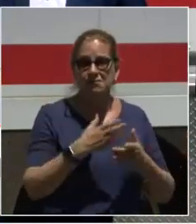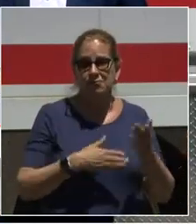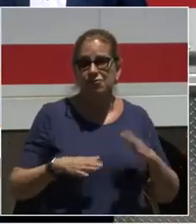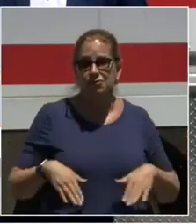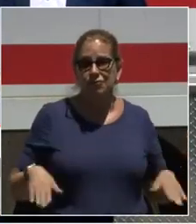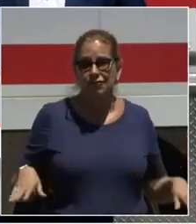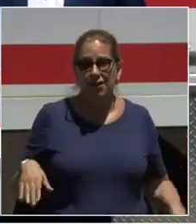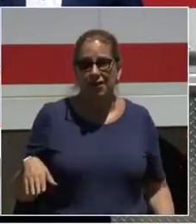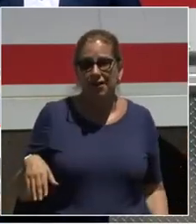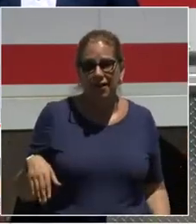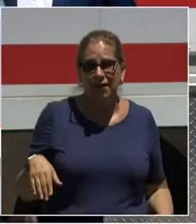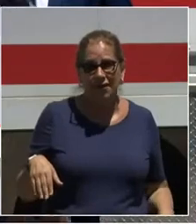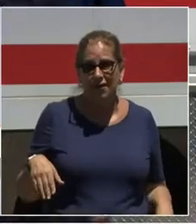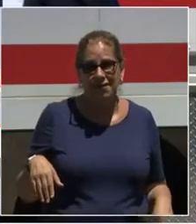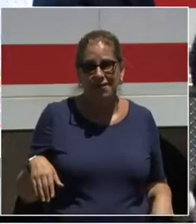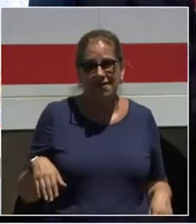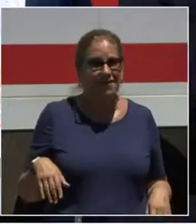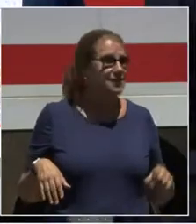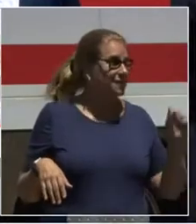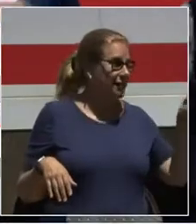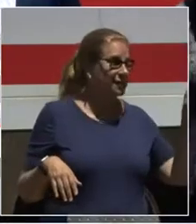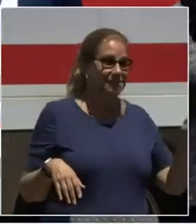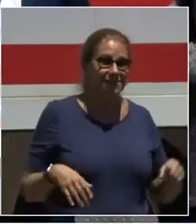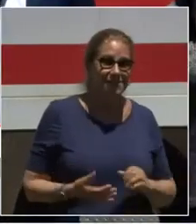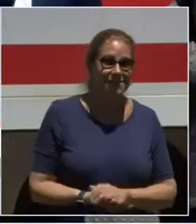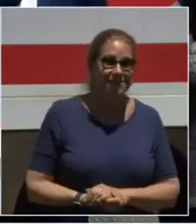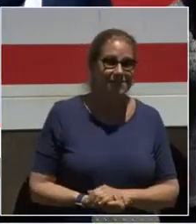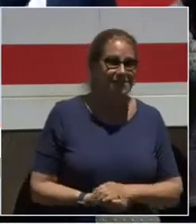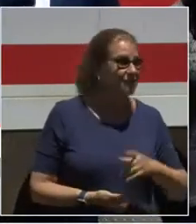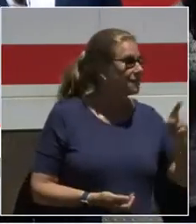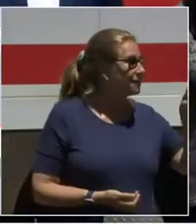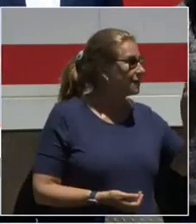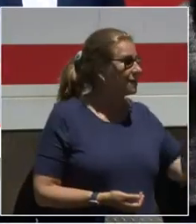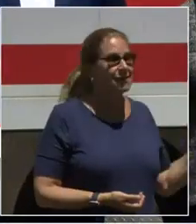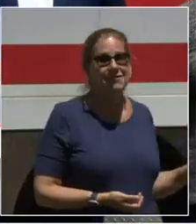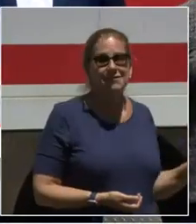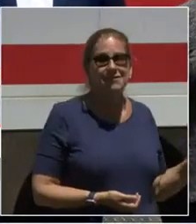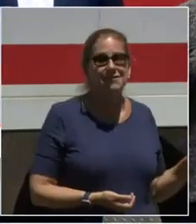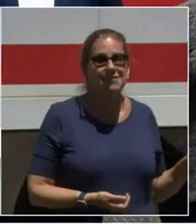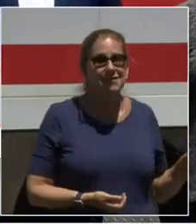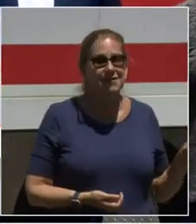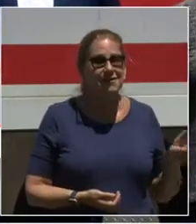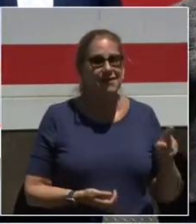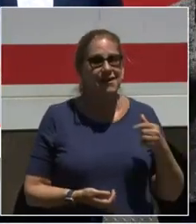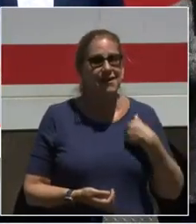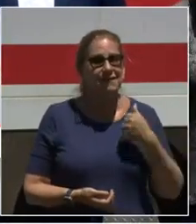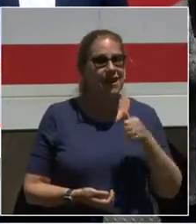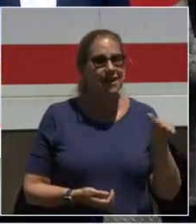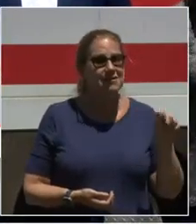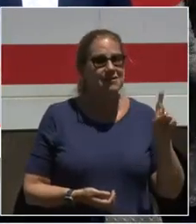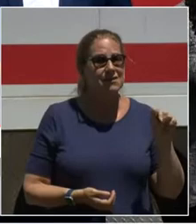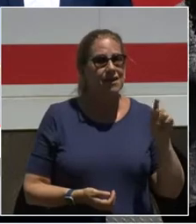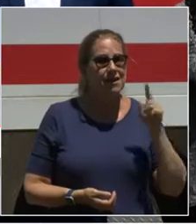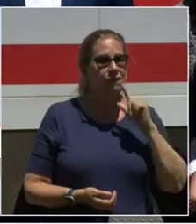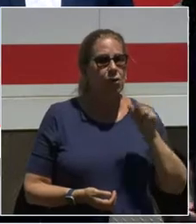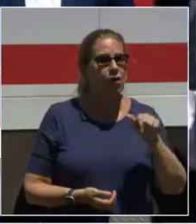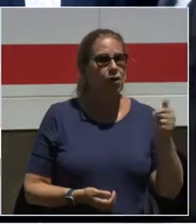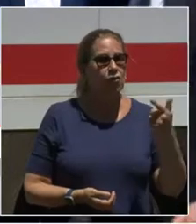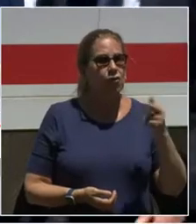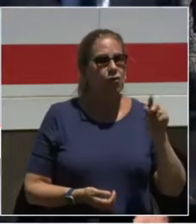Okay. Yes, Perry. Do you have any data for other grades?